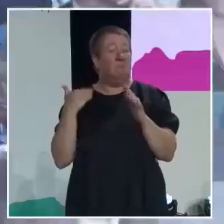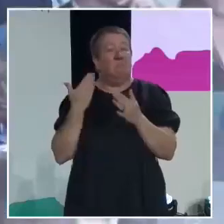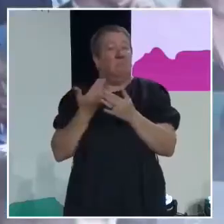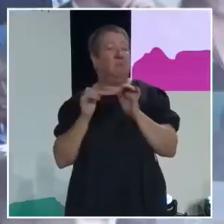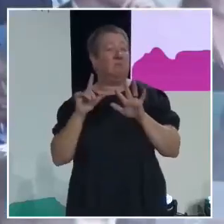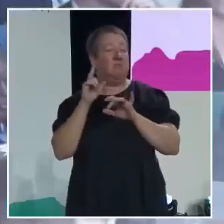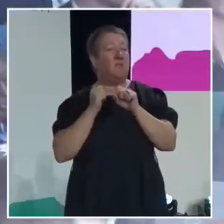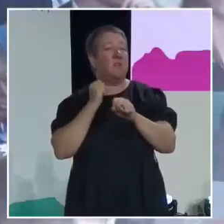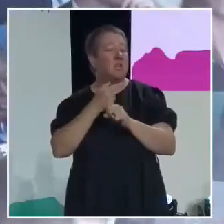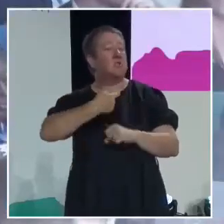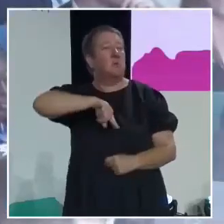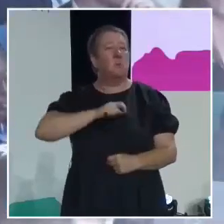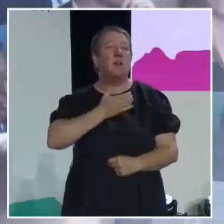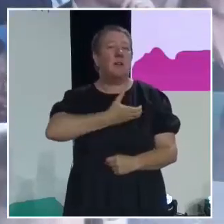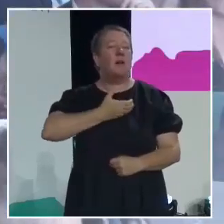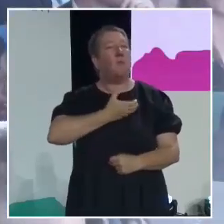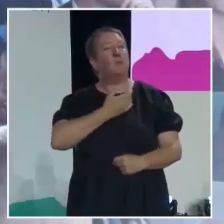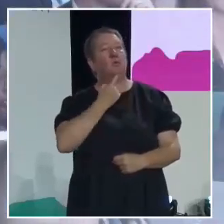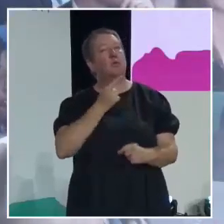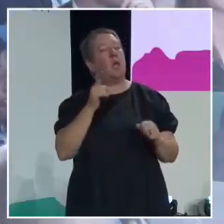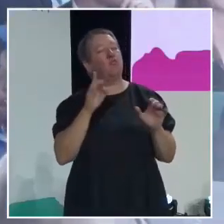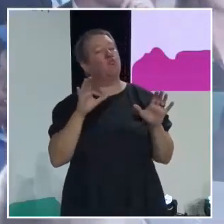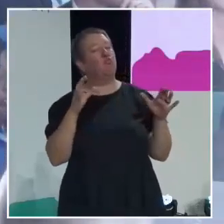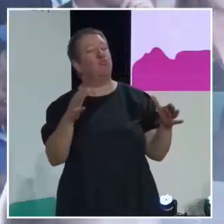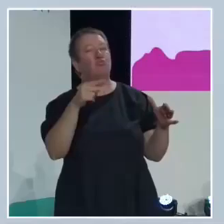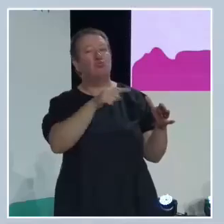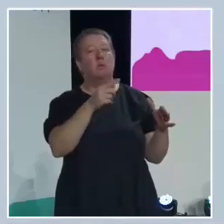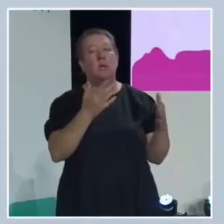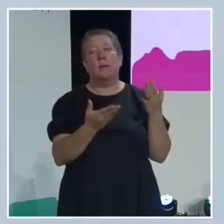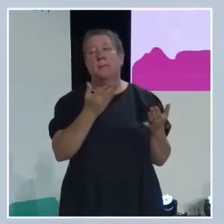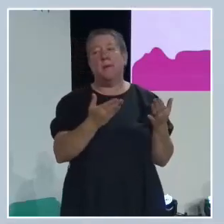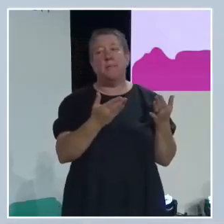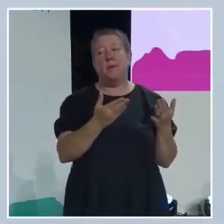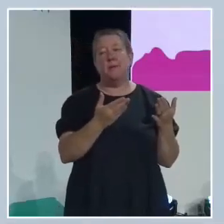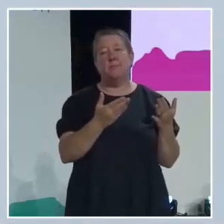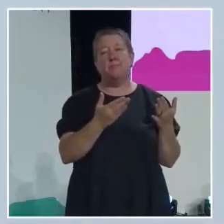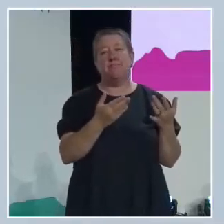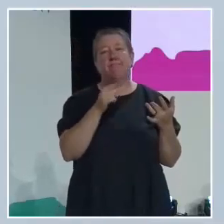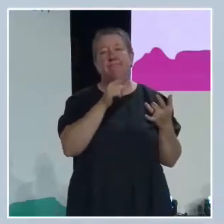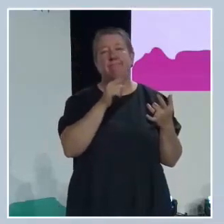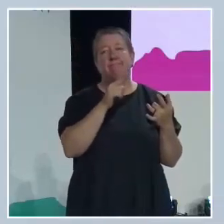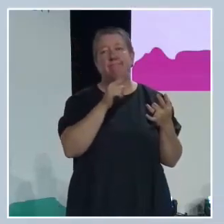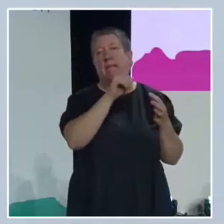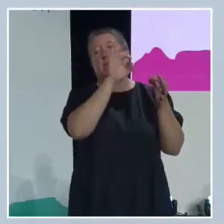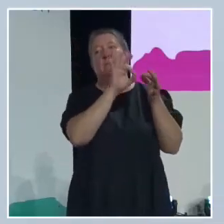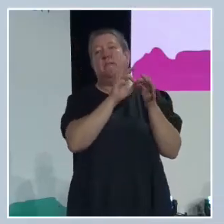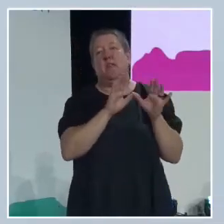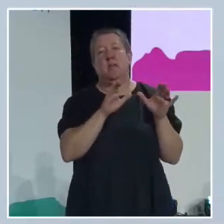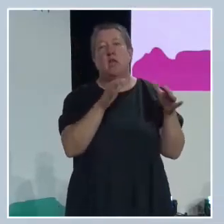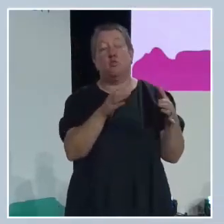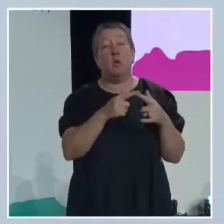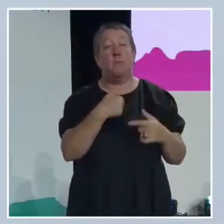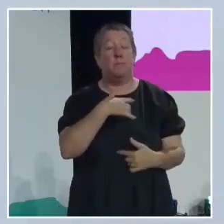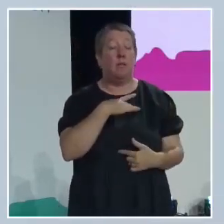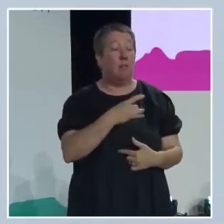comfortable to say, okay, this maybe could be an asset class, or it's a category per se. And what I like in